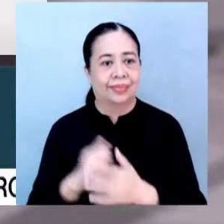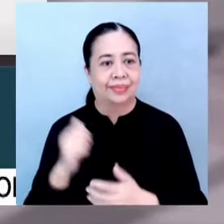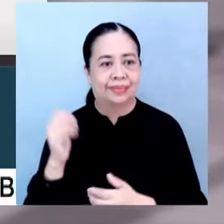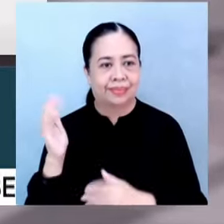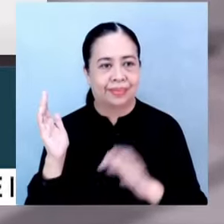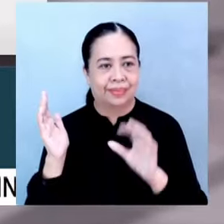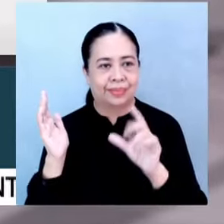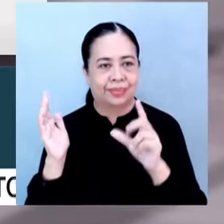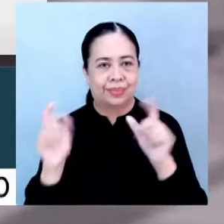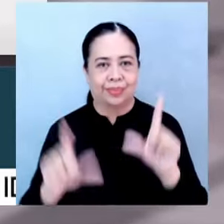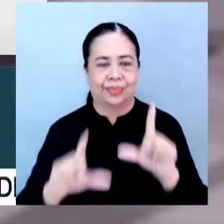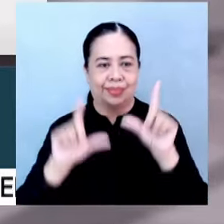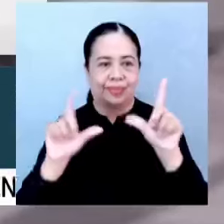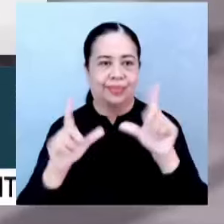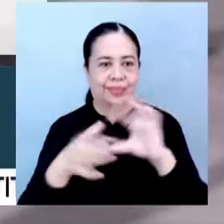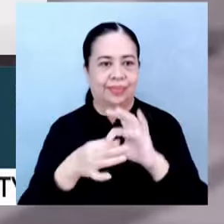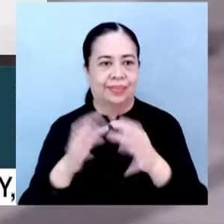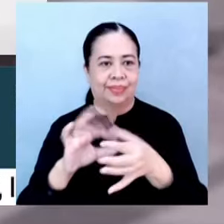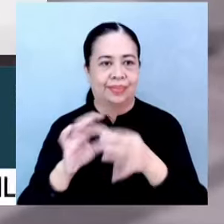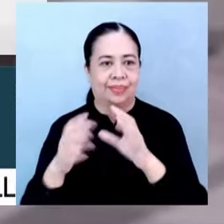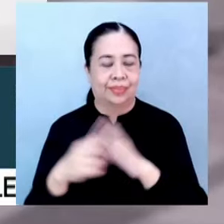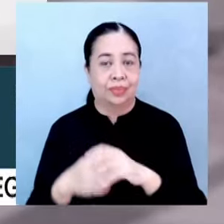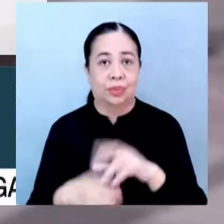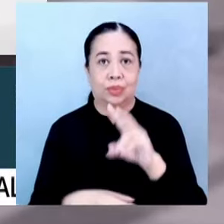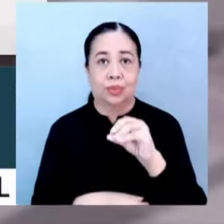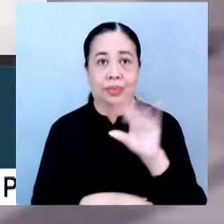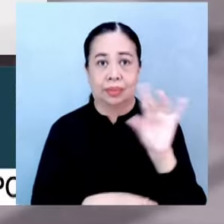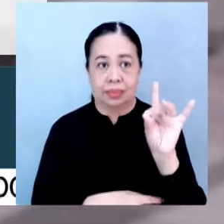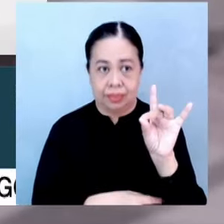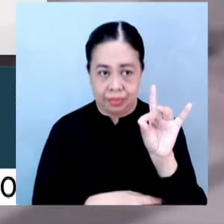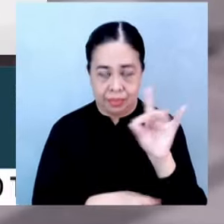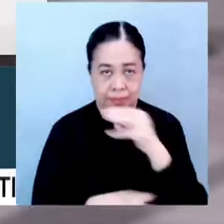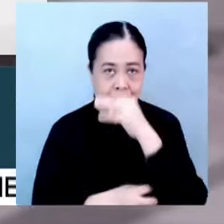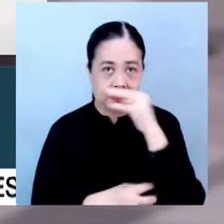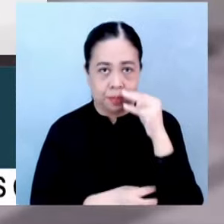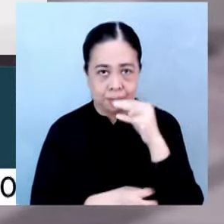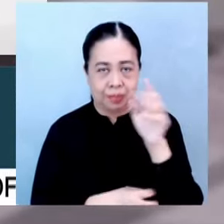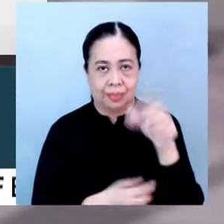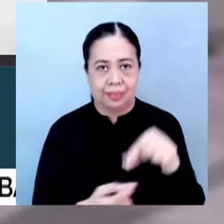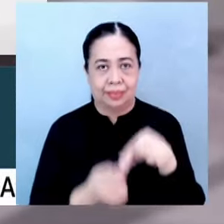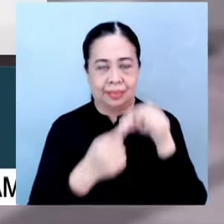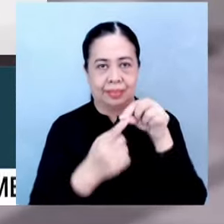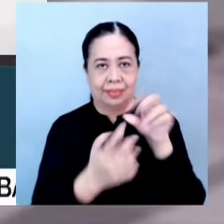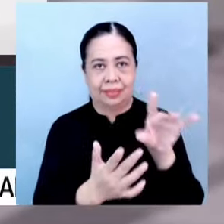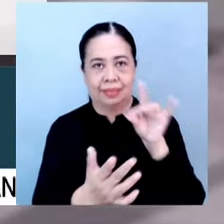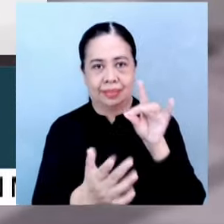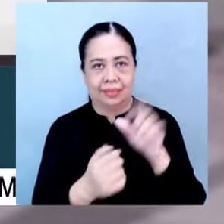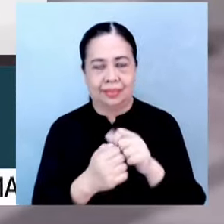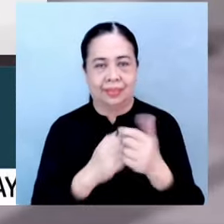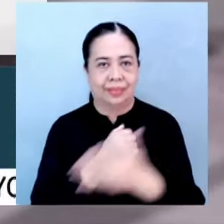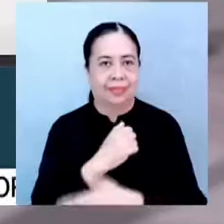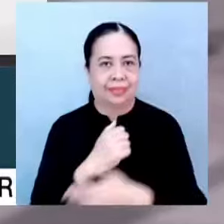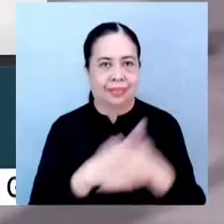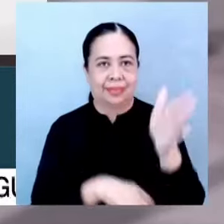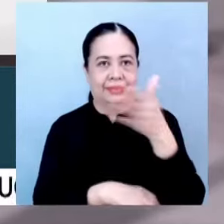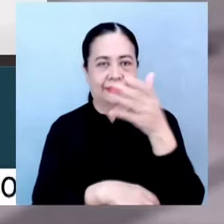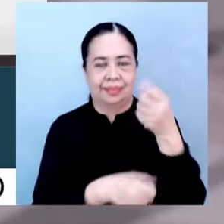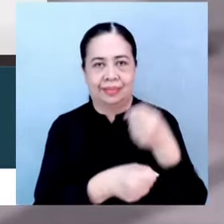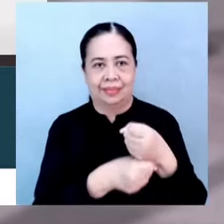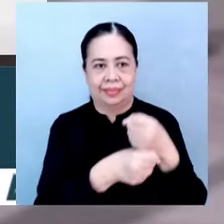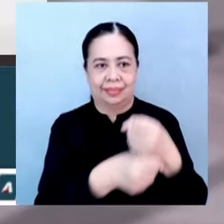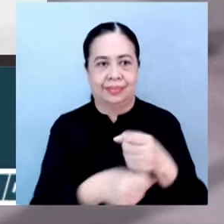the Tokyo Olympics. In 2008, Manny Pacquiao was a special choice as the country's flag bearer.